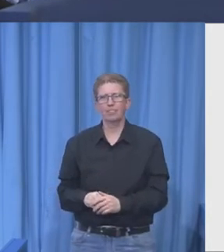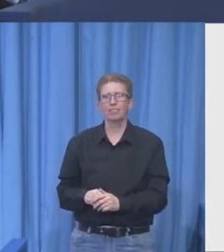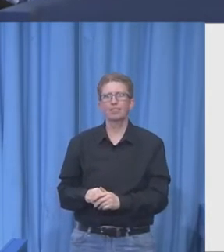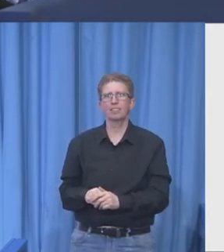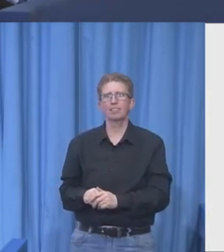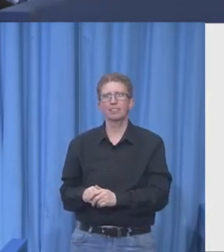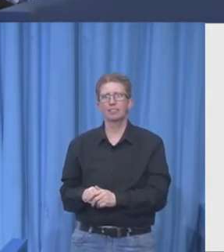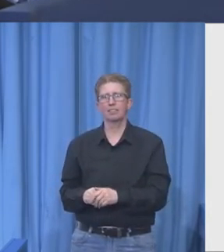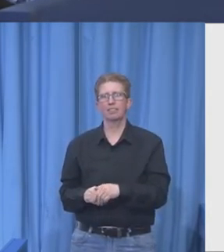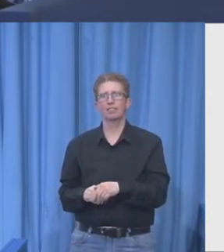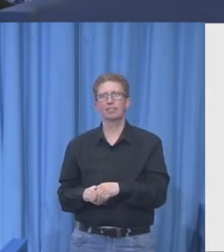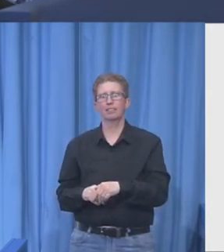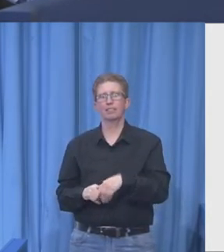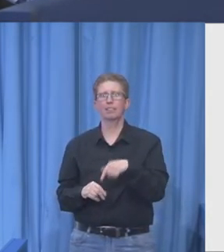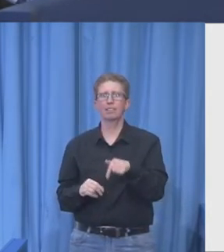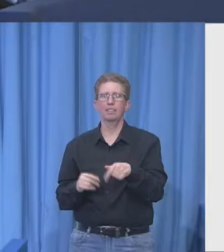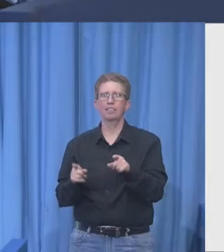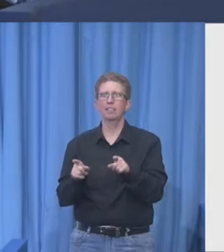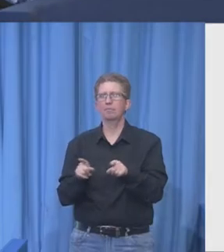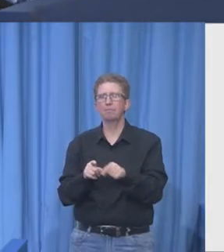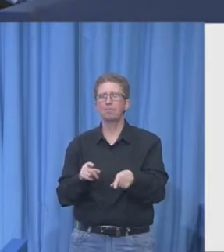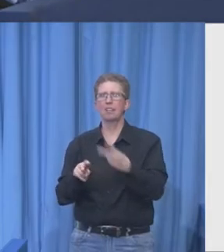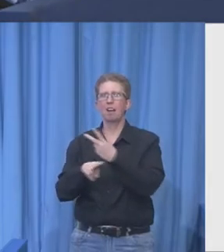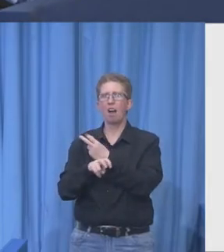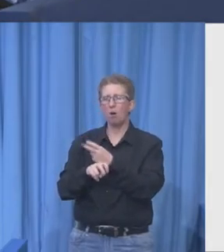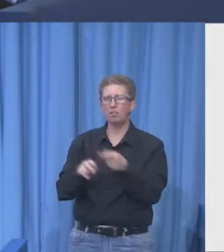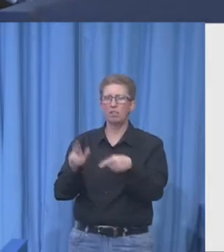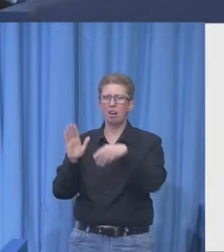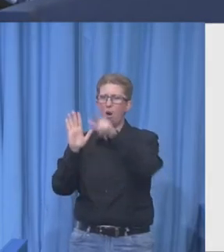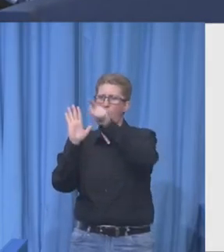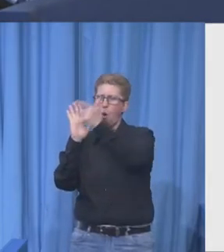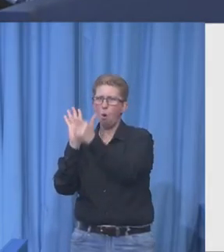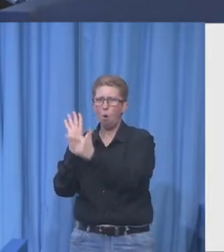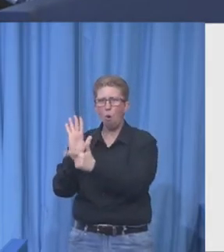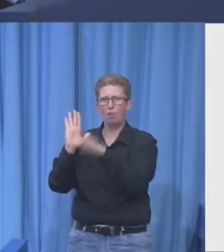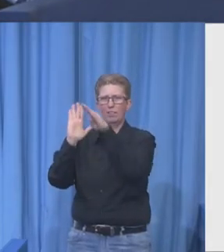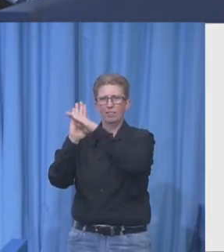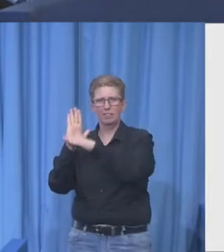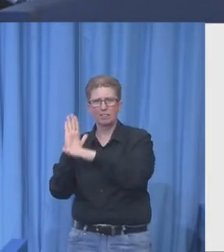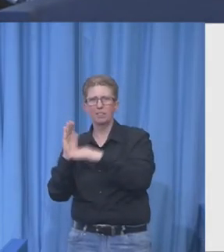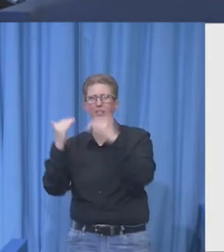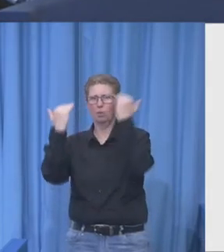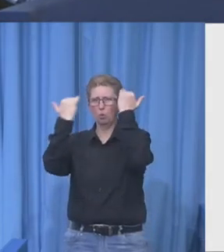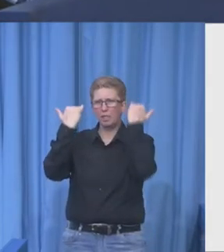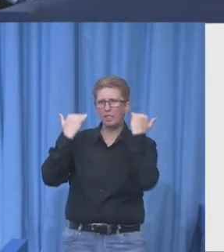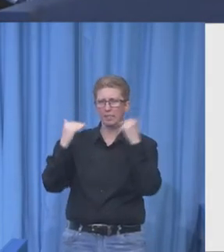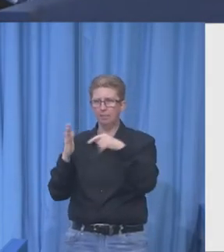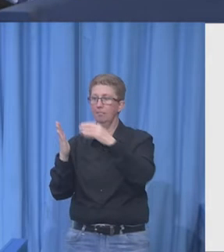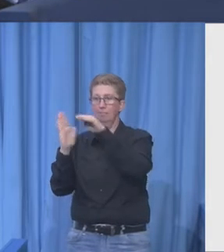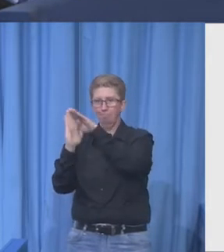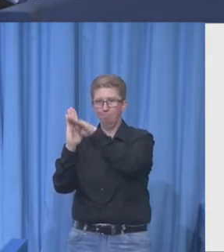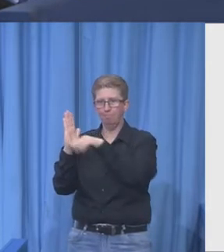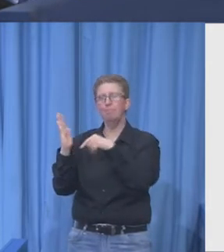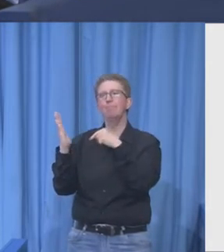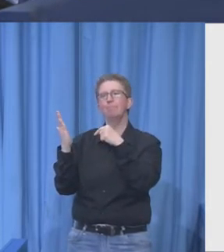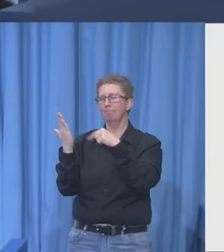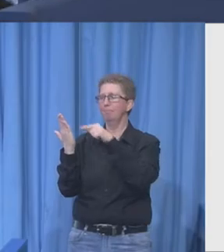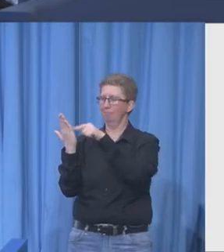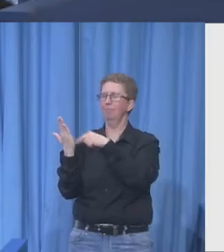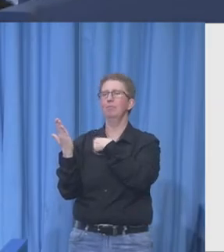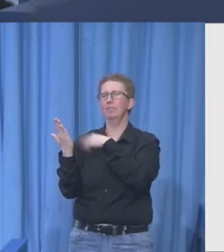It's a work worth going, which I don't